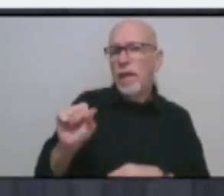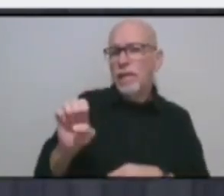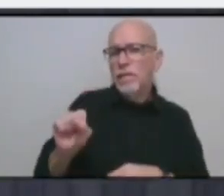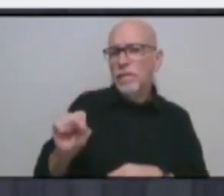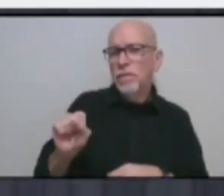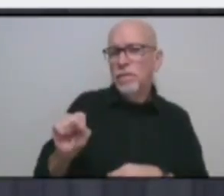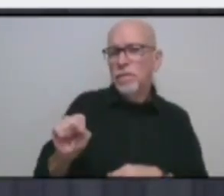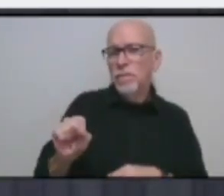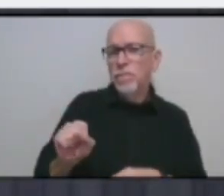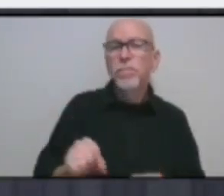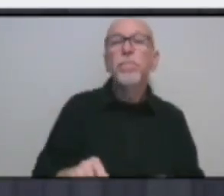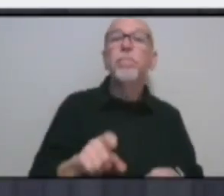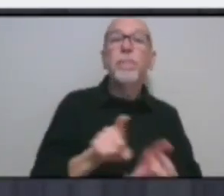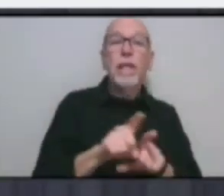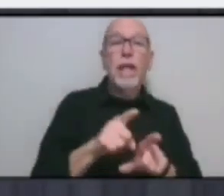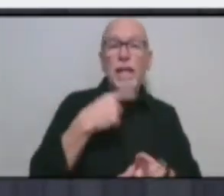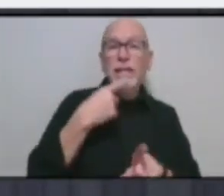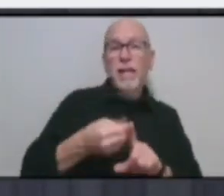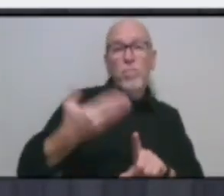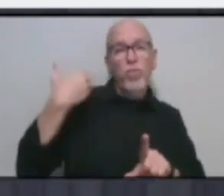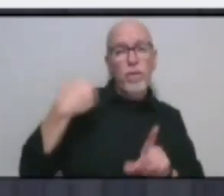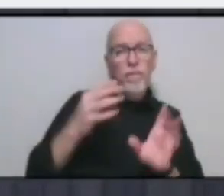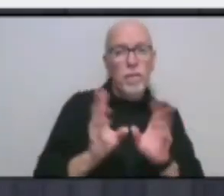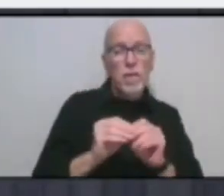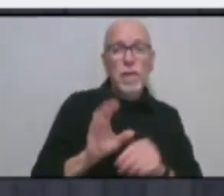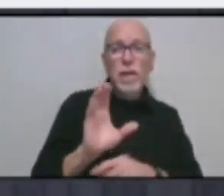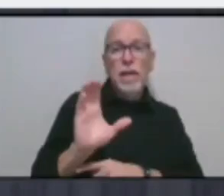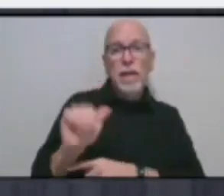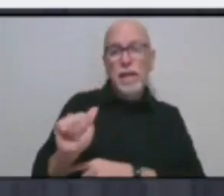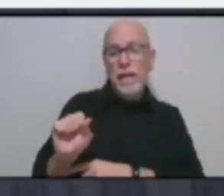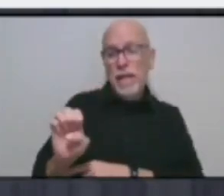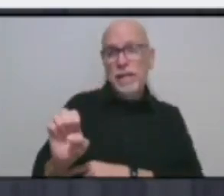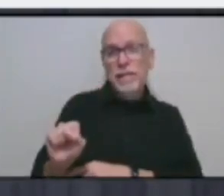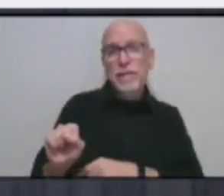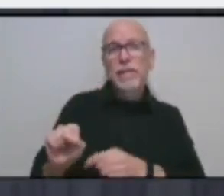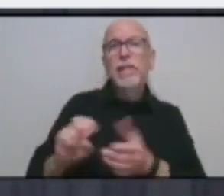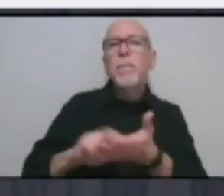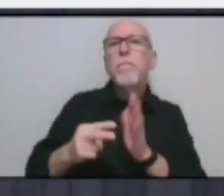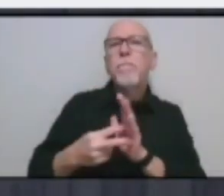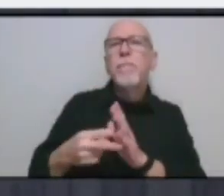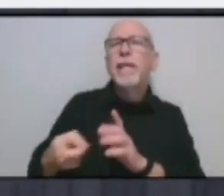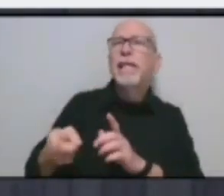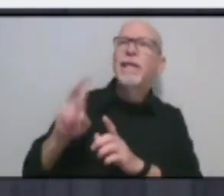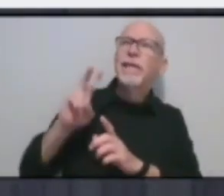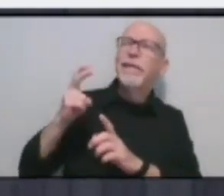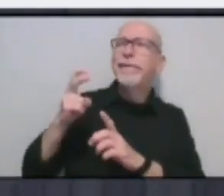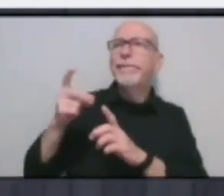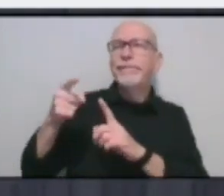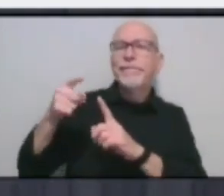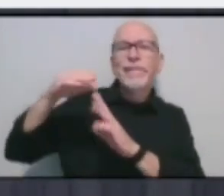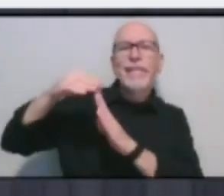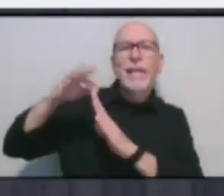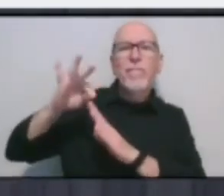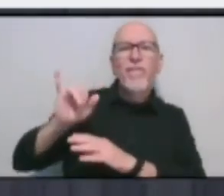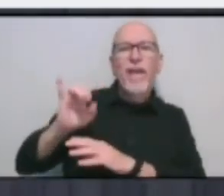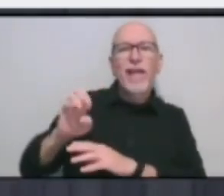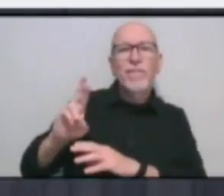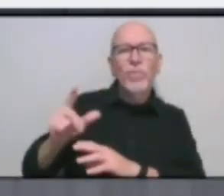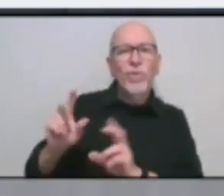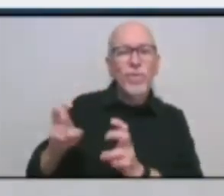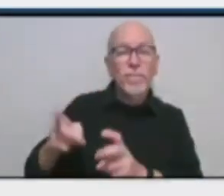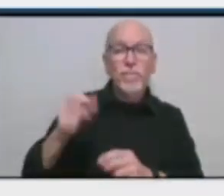I've noted in a previous press conference, cases represent just the tip of the iceberg. As can be seen on this